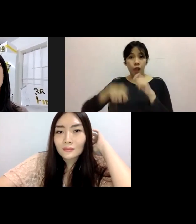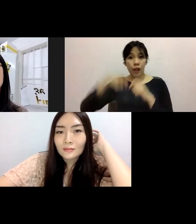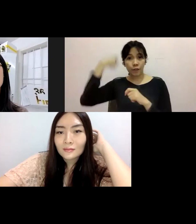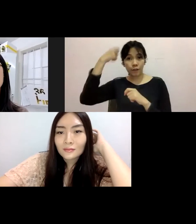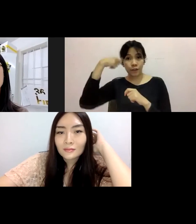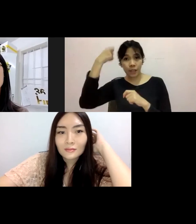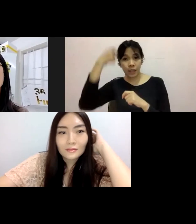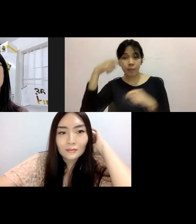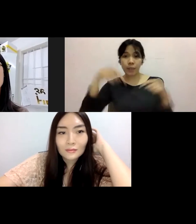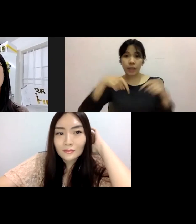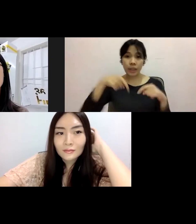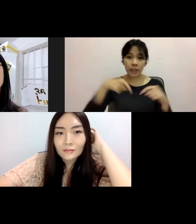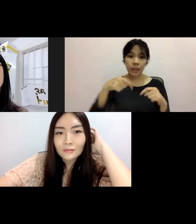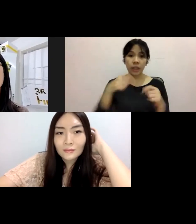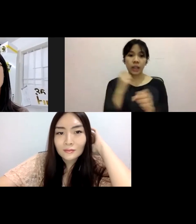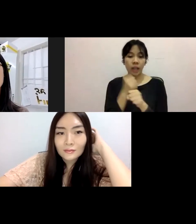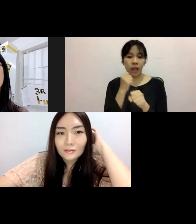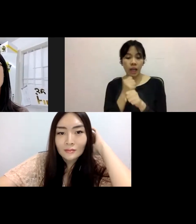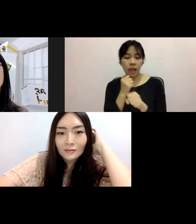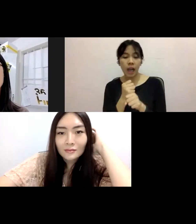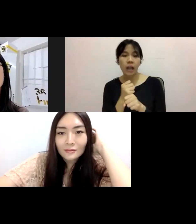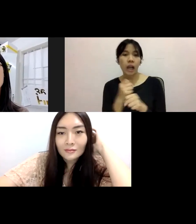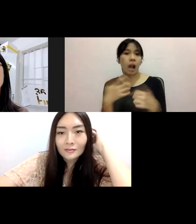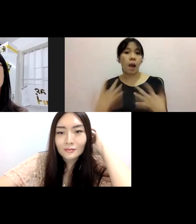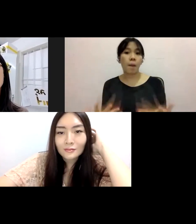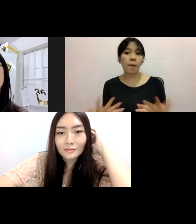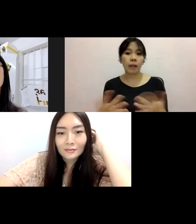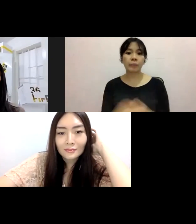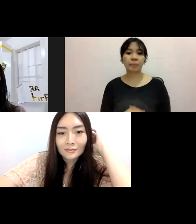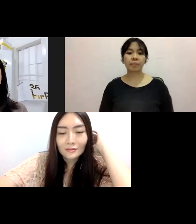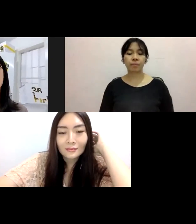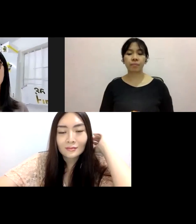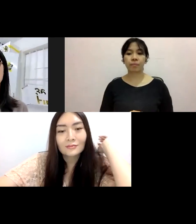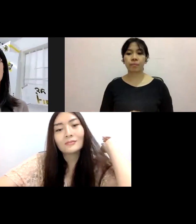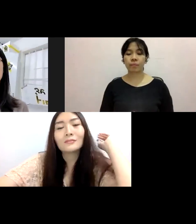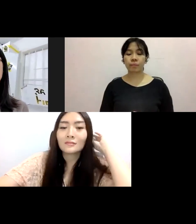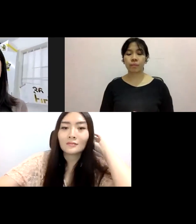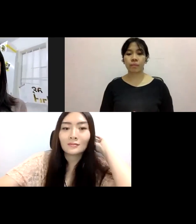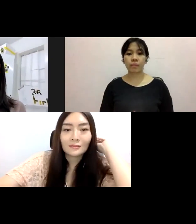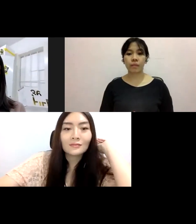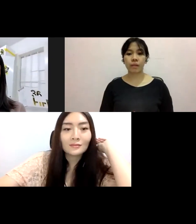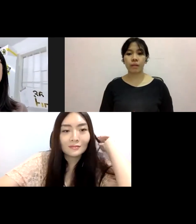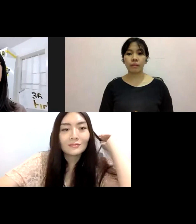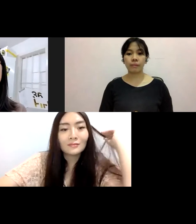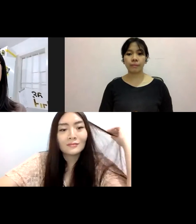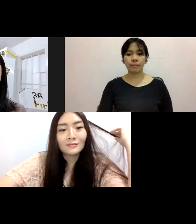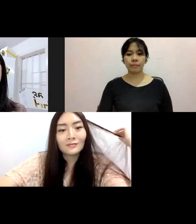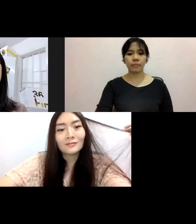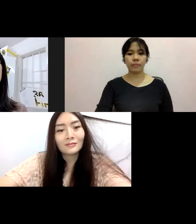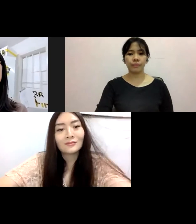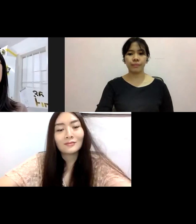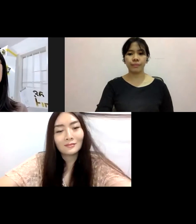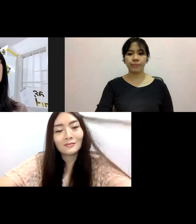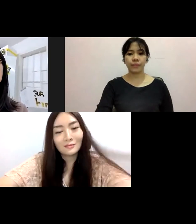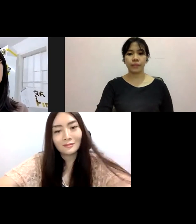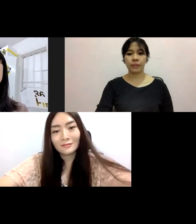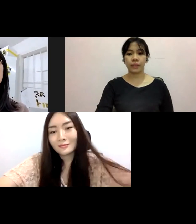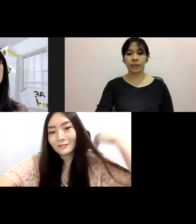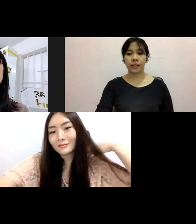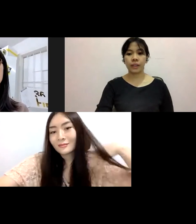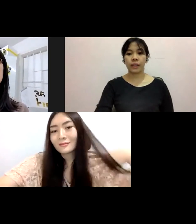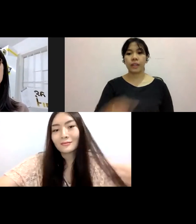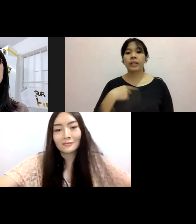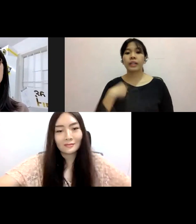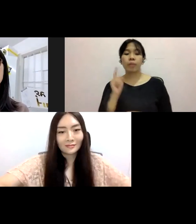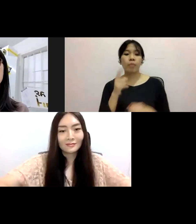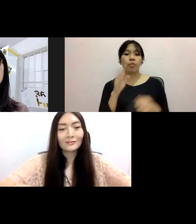strangely, it's pretty relatable not only to homosexuals, you know, to heterosexual as